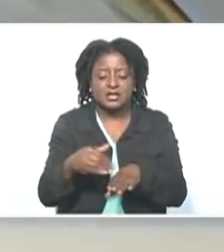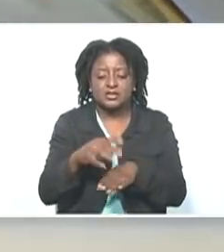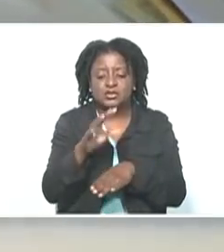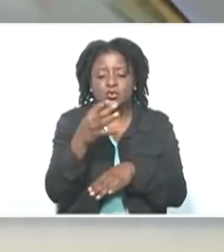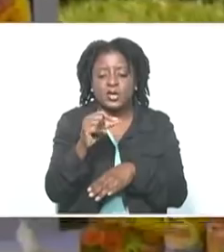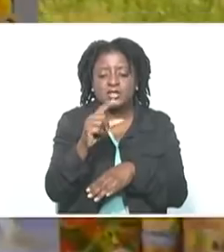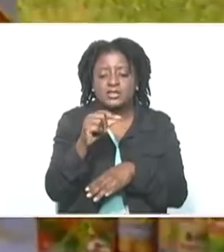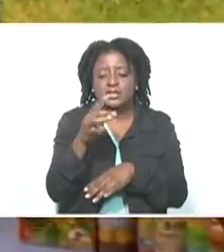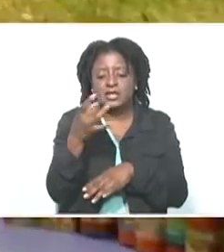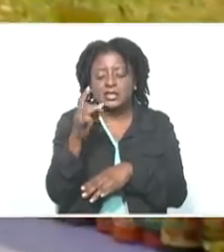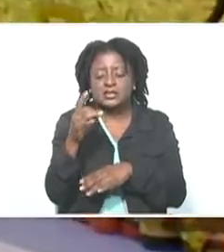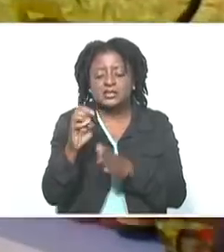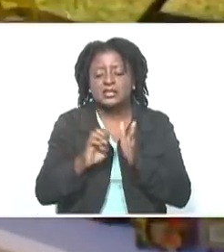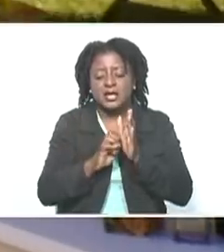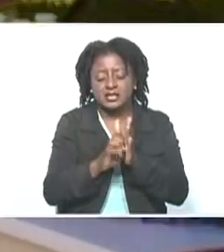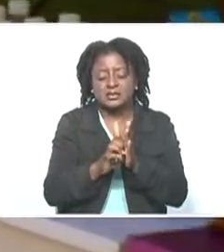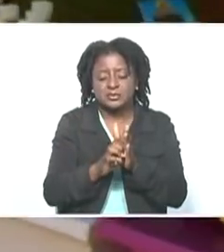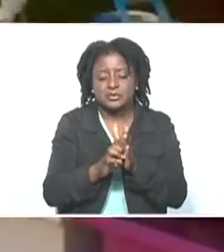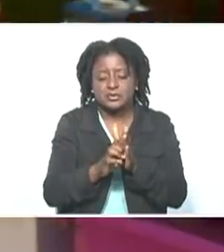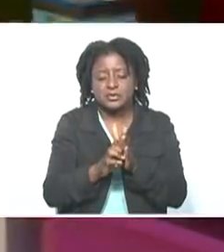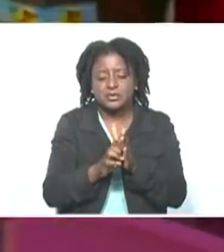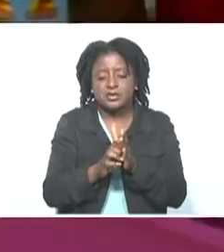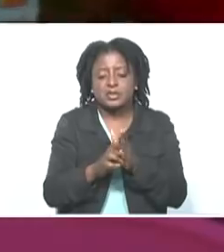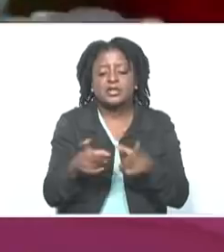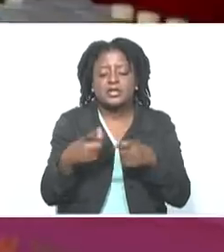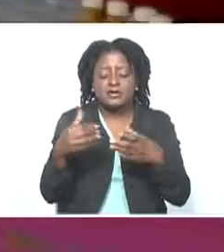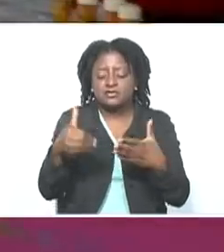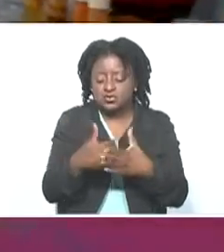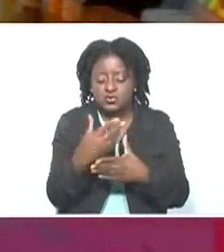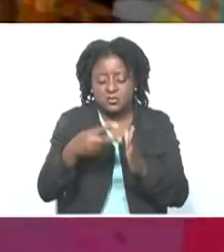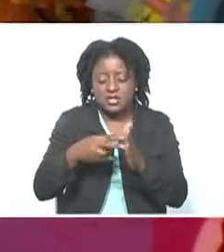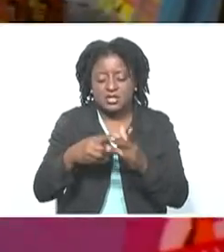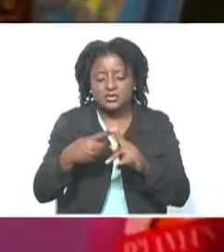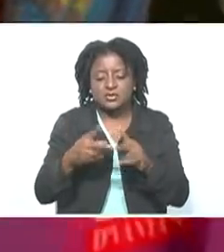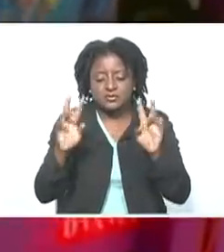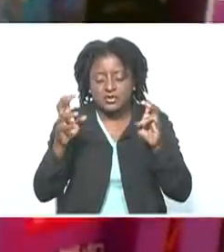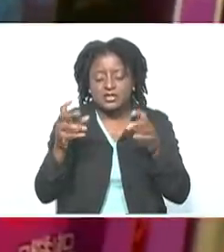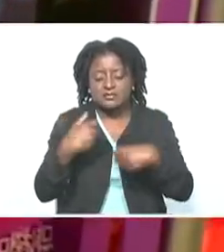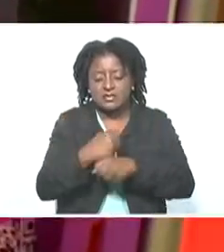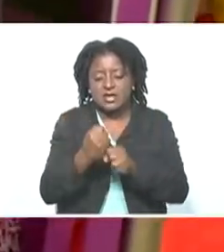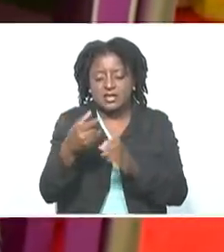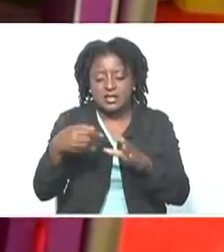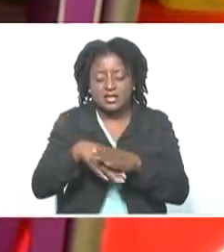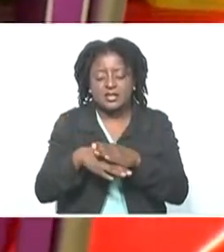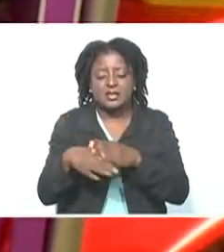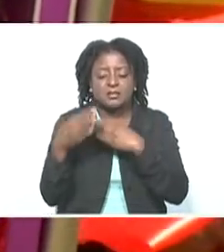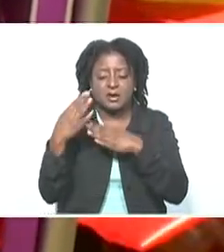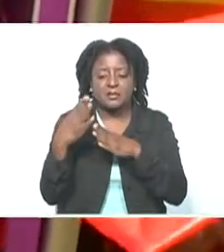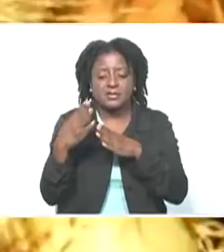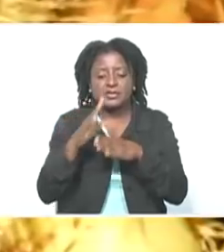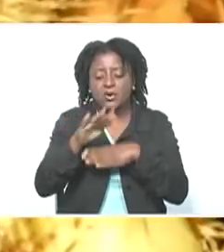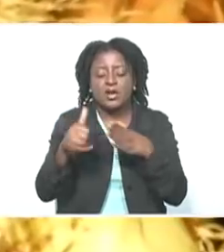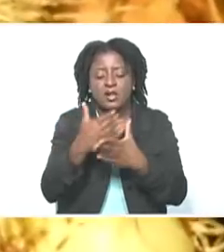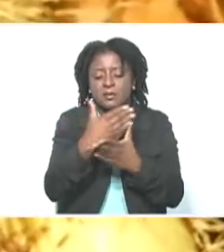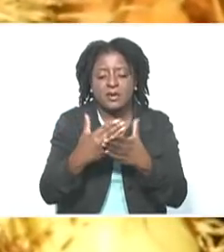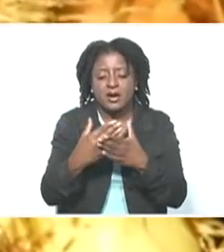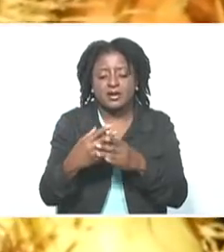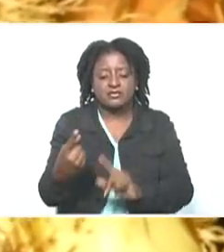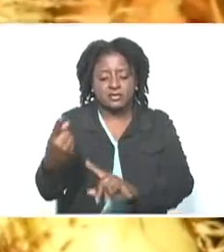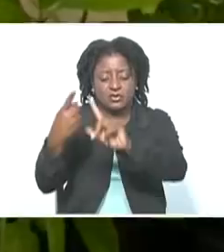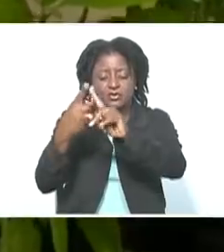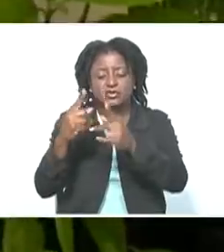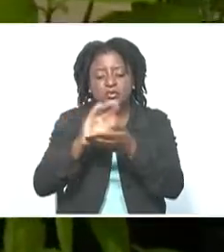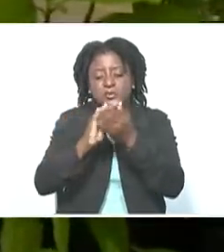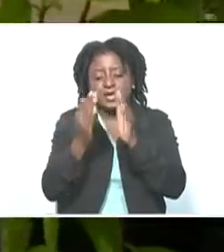meaning to the catchphrase, Made in the Bahamas. It's all a part of a national push to become self-sufficient in the areas